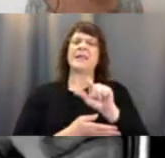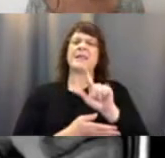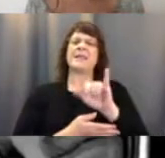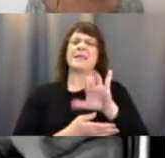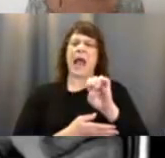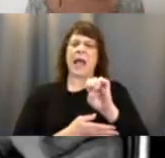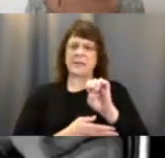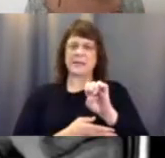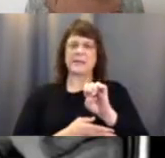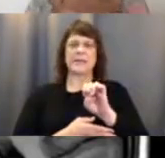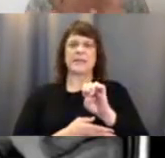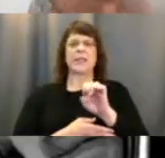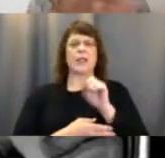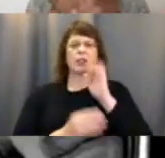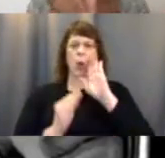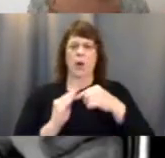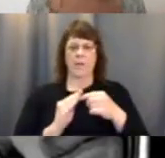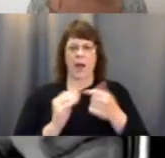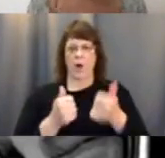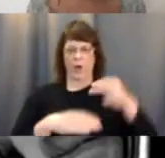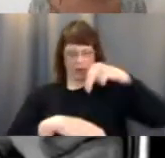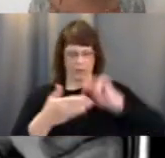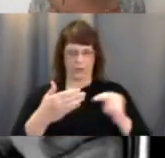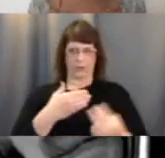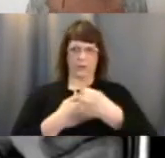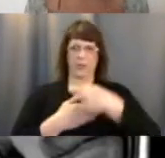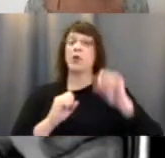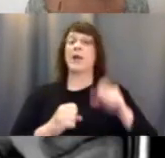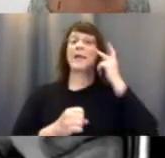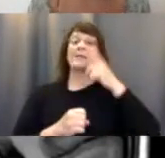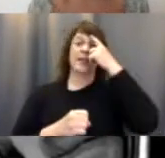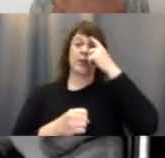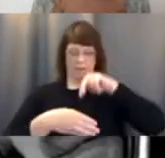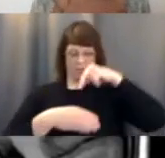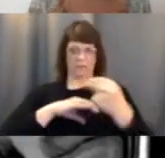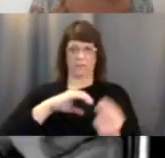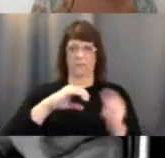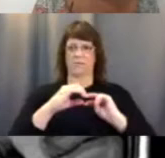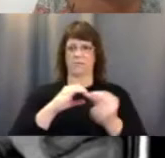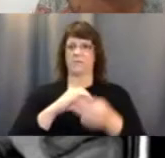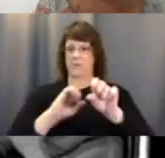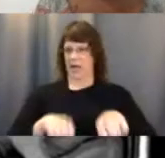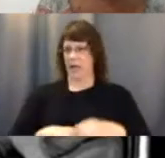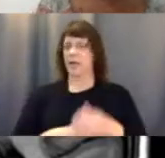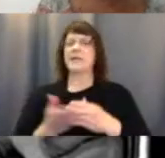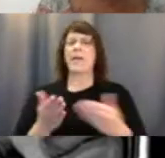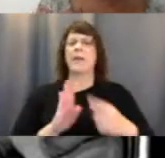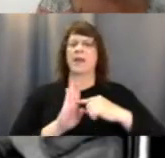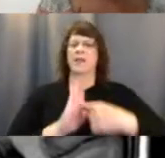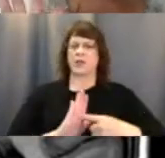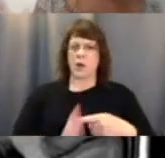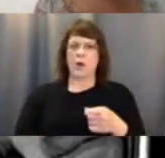about what the orientations are called, just know that you can see the brain from different angles. And some of the things that I like to point out here